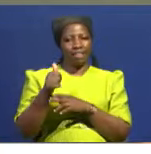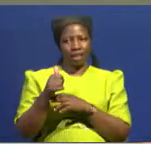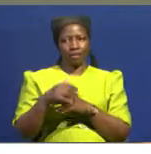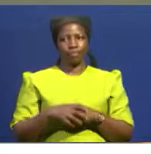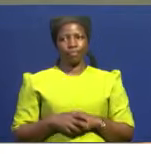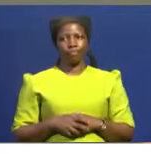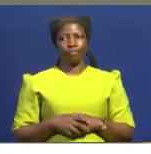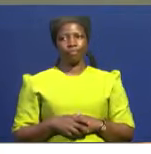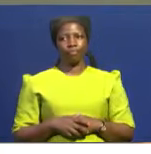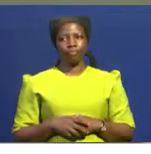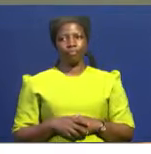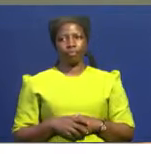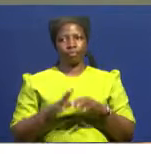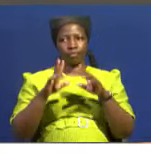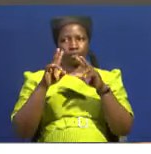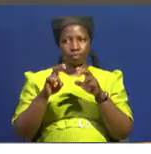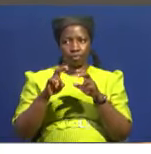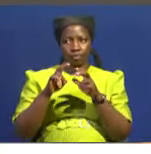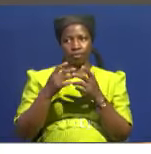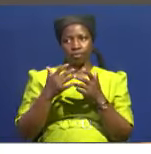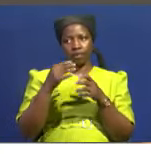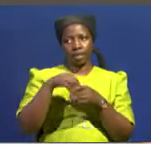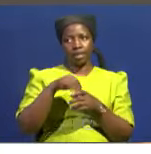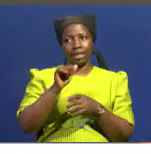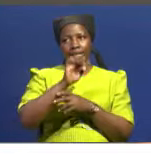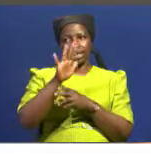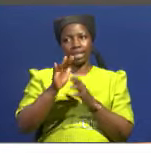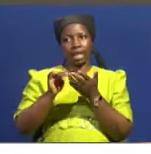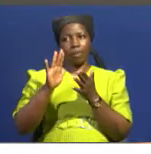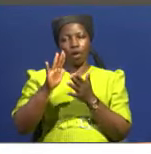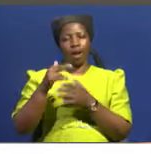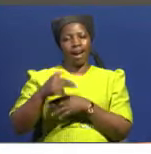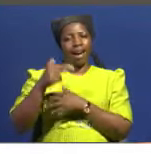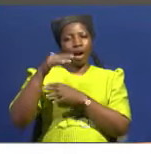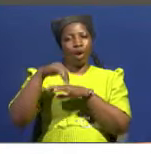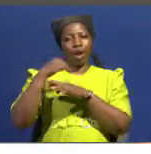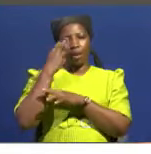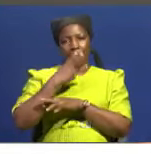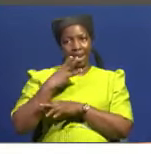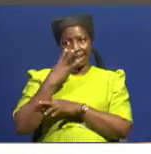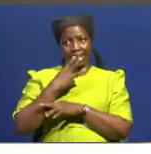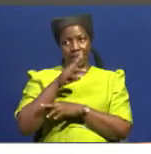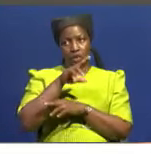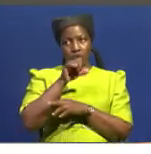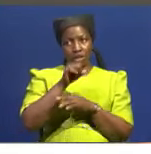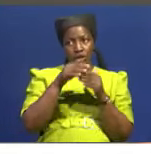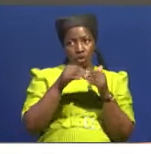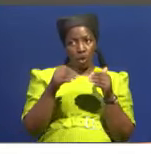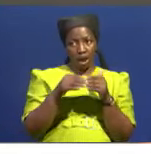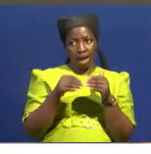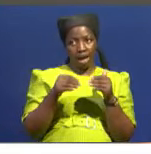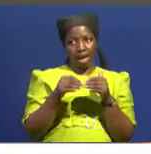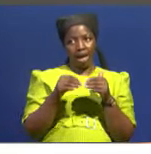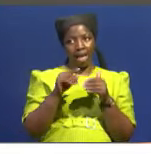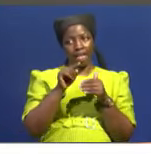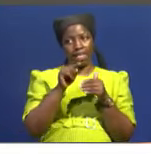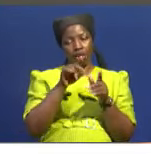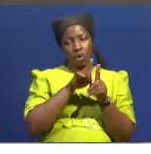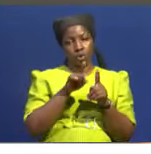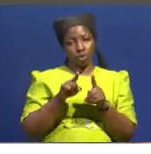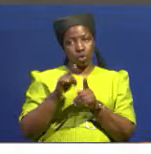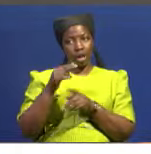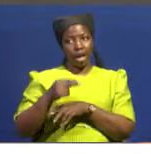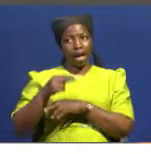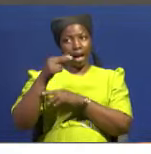victory. Benchmark stock indexes across Asia were mostly higher on Wednesday, while the US dollar was also up.